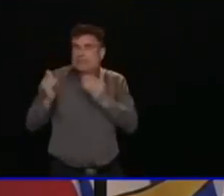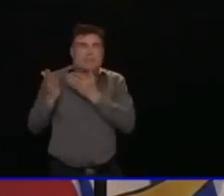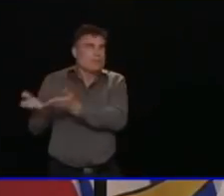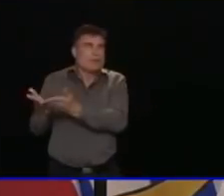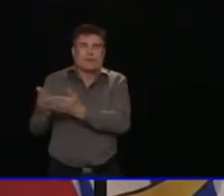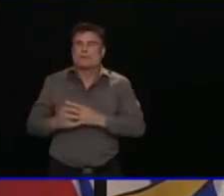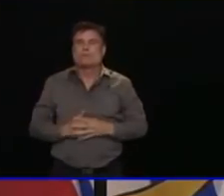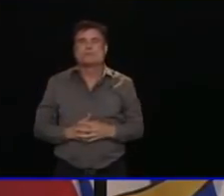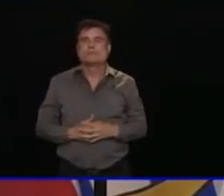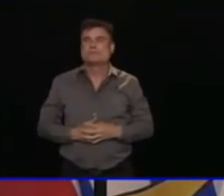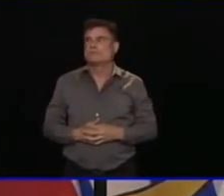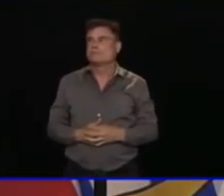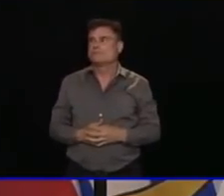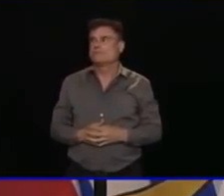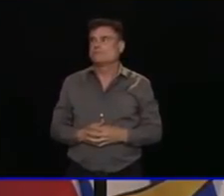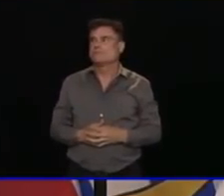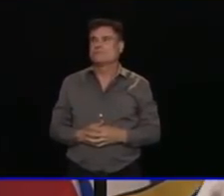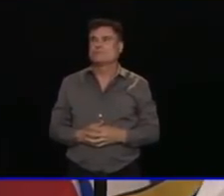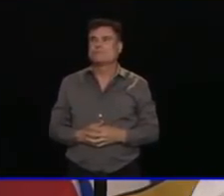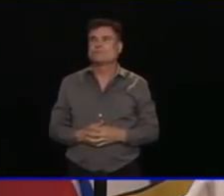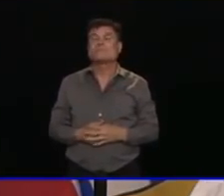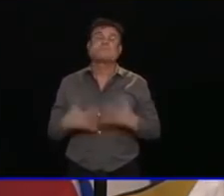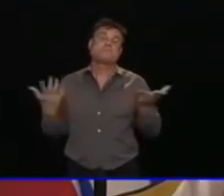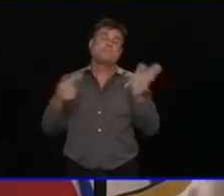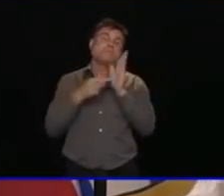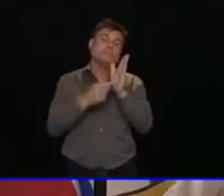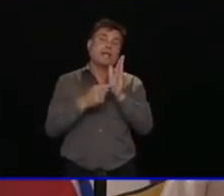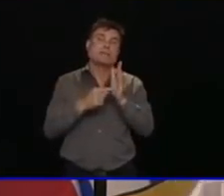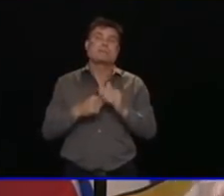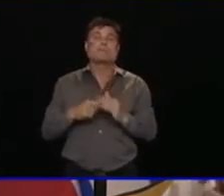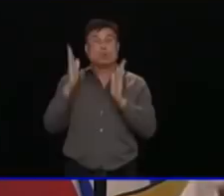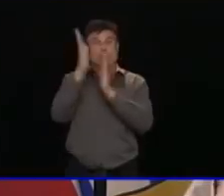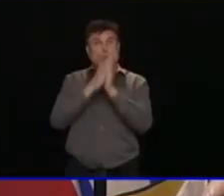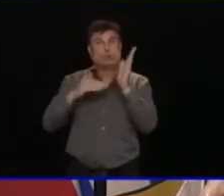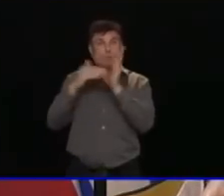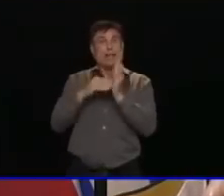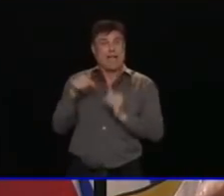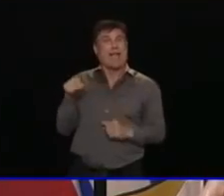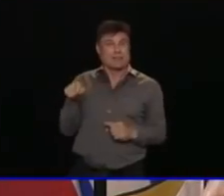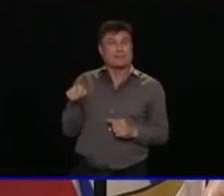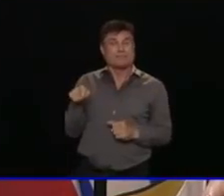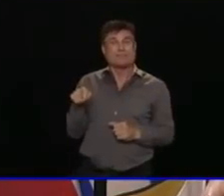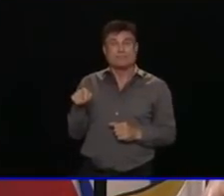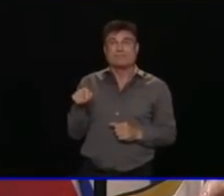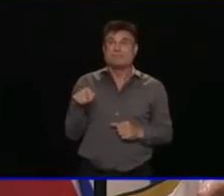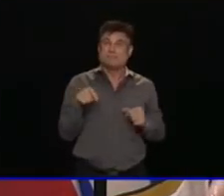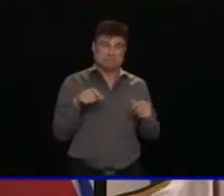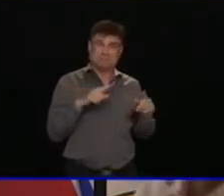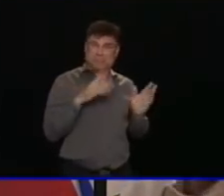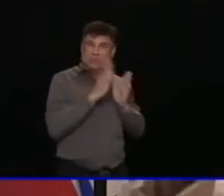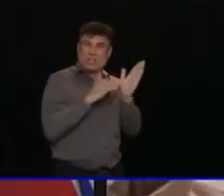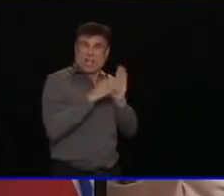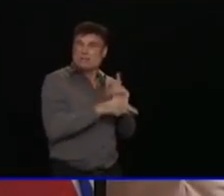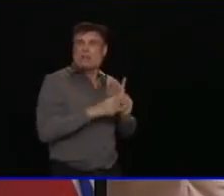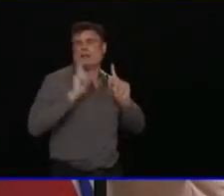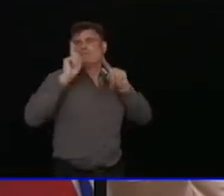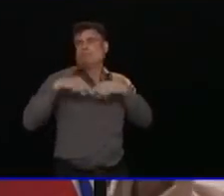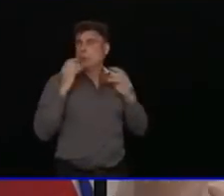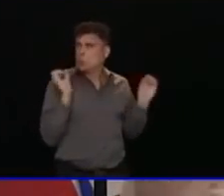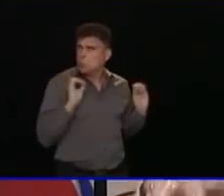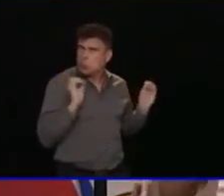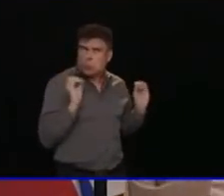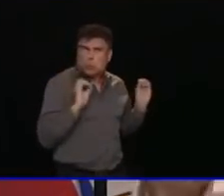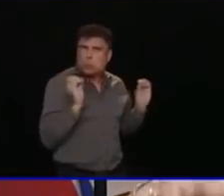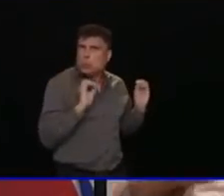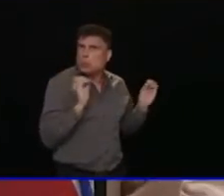thought they had got rid of this virus. So we are going to have to find that balance of having more cases,